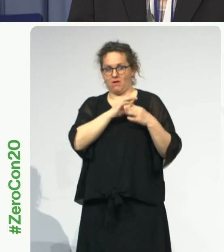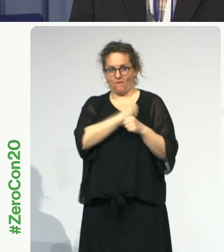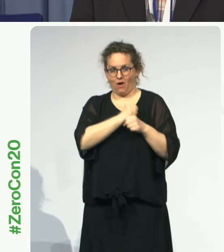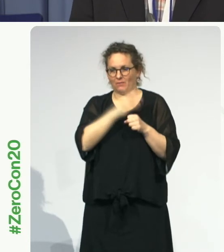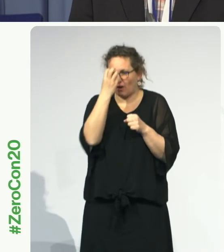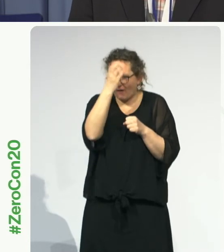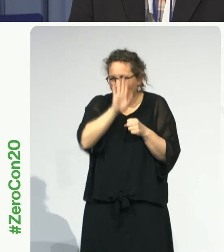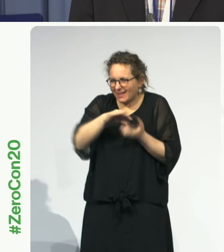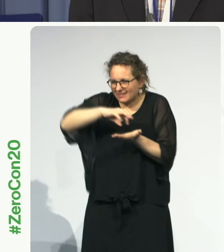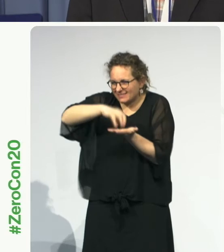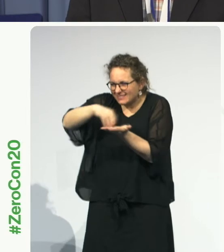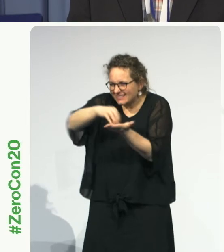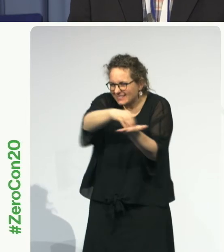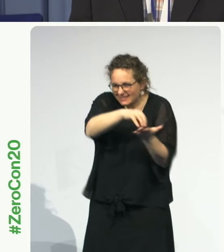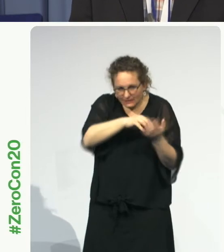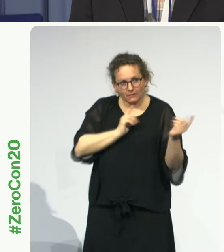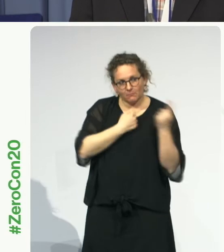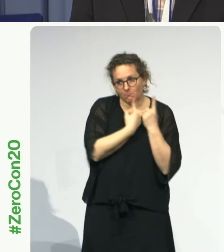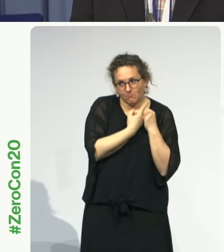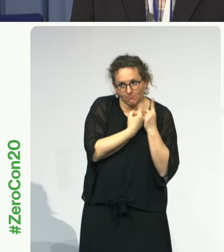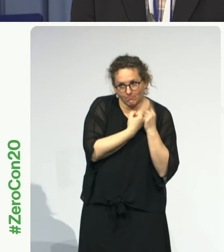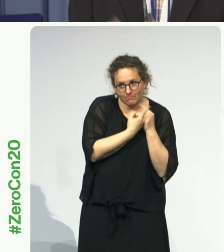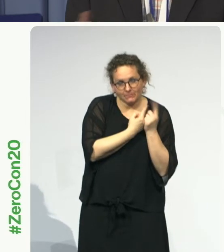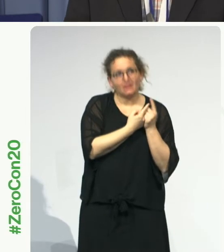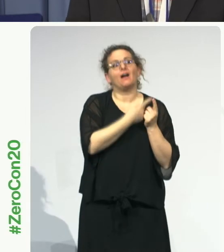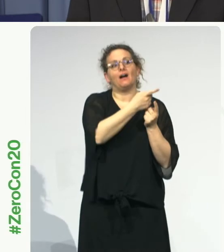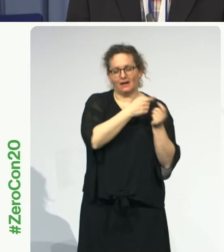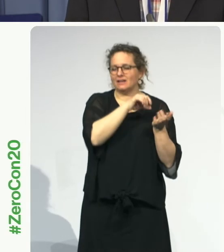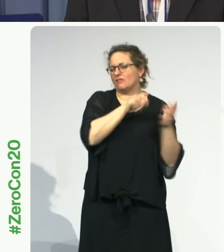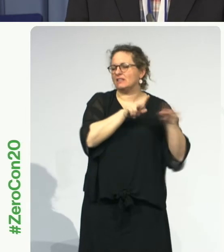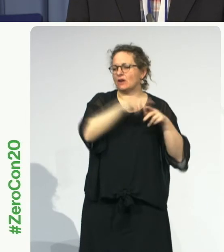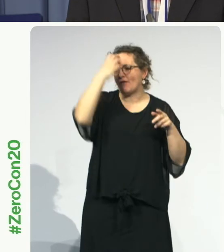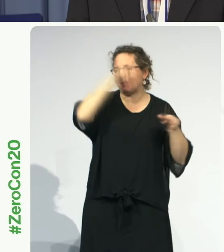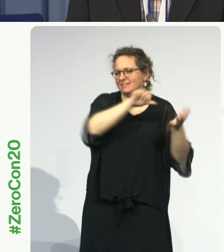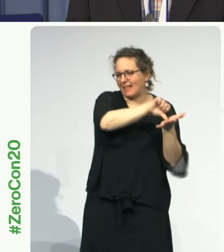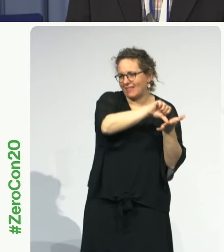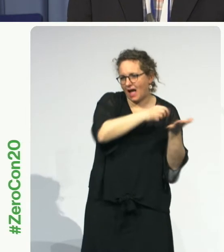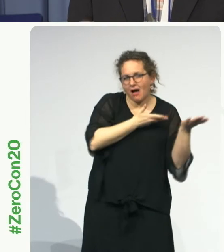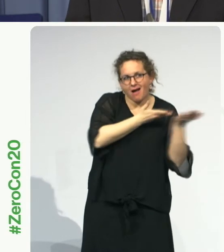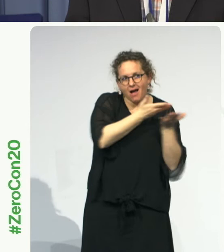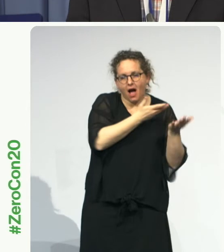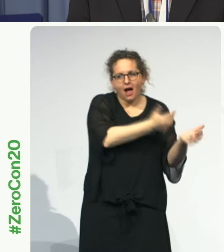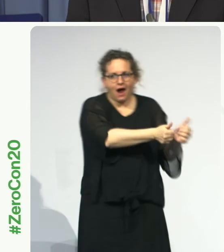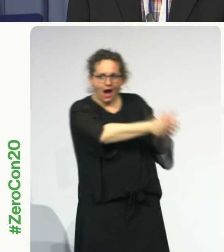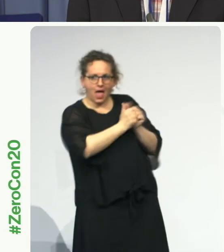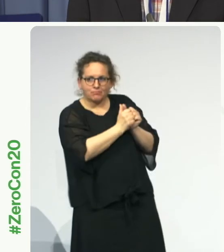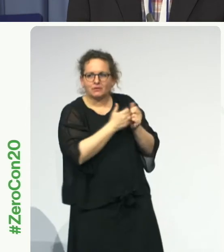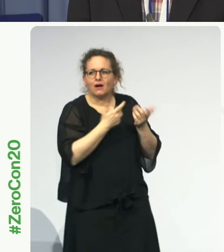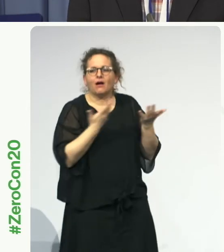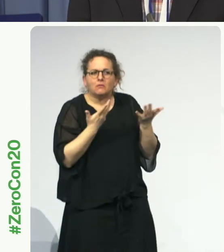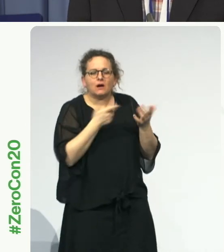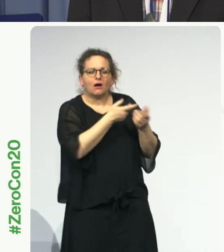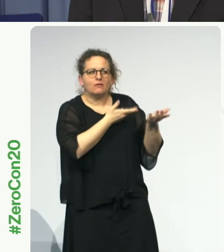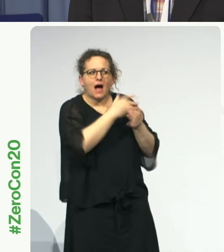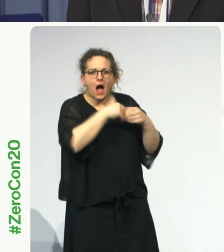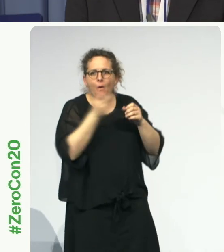lot of advertisement, we talk to the local leaders, we make announcements in the radio, and our social workers and